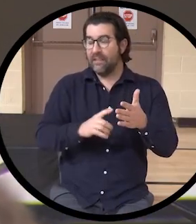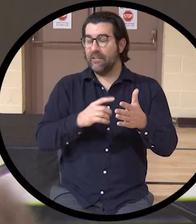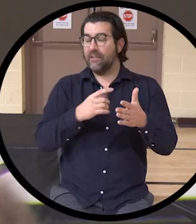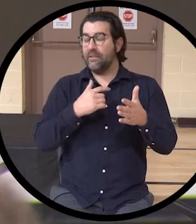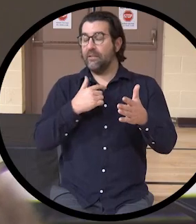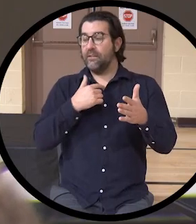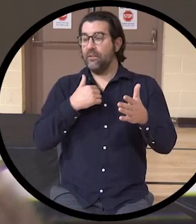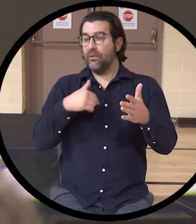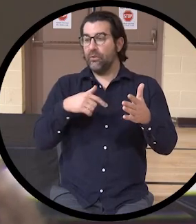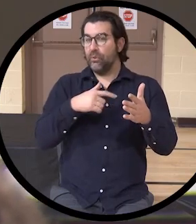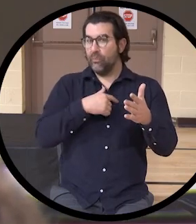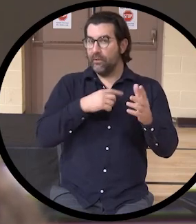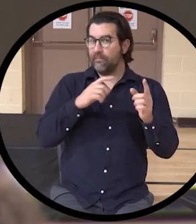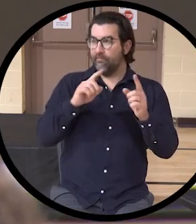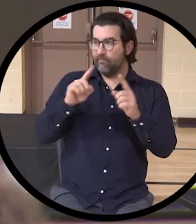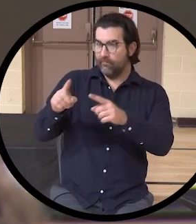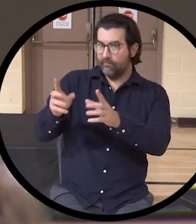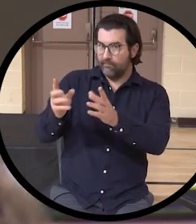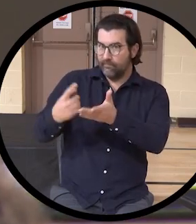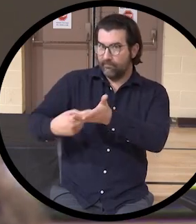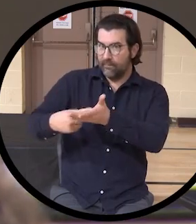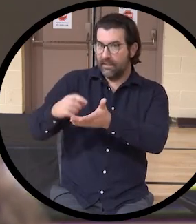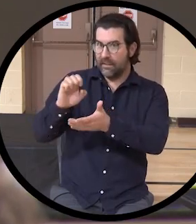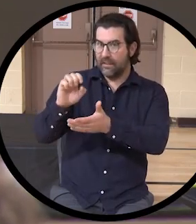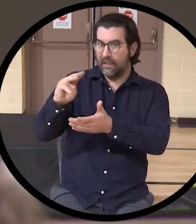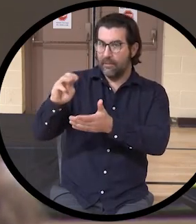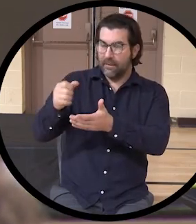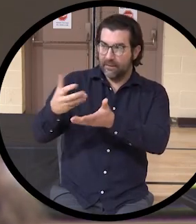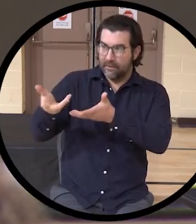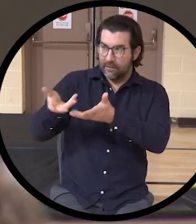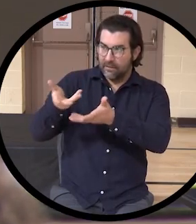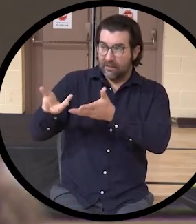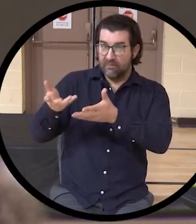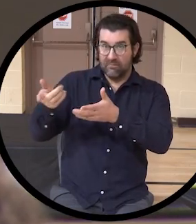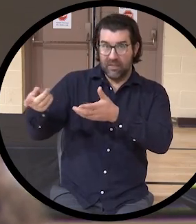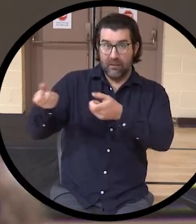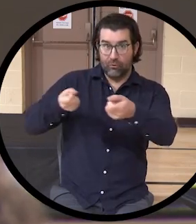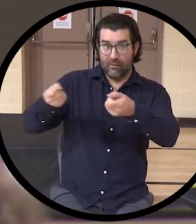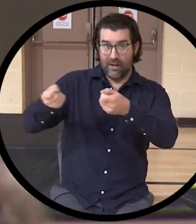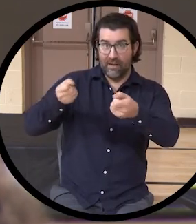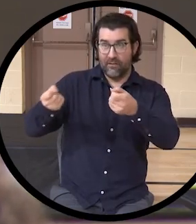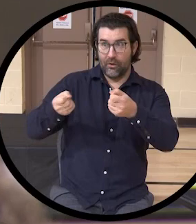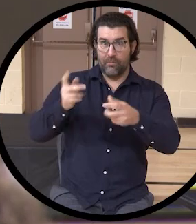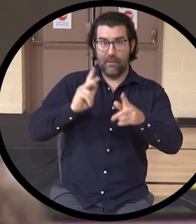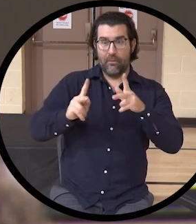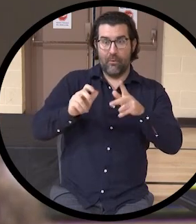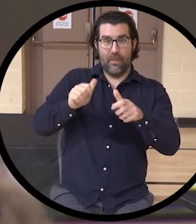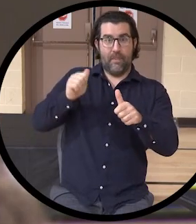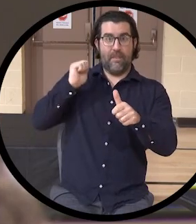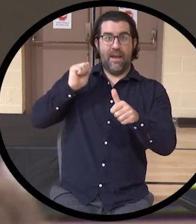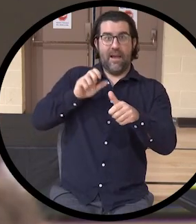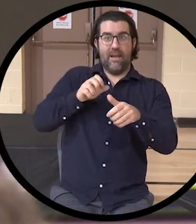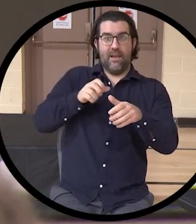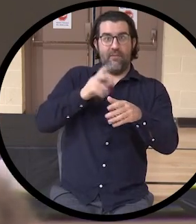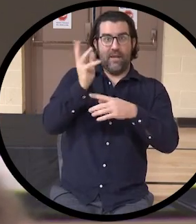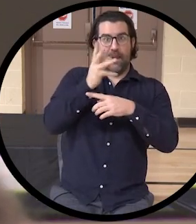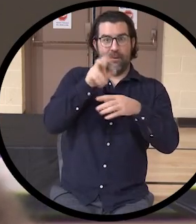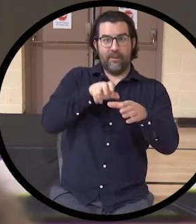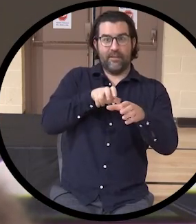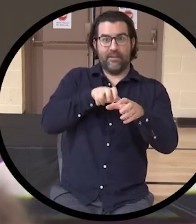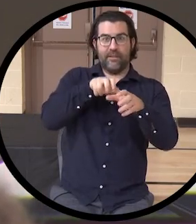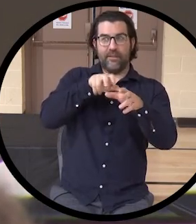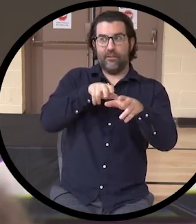revisit with EMS and do a couple like dry runs with people in the back of an ambulance, and just to see what it actually feels